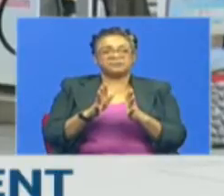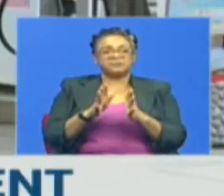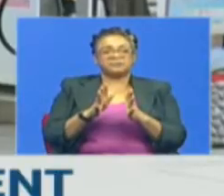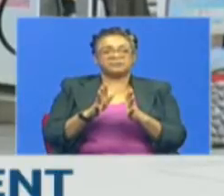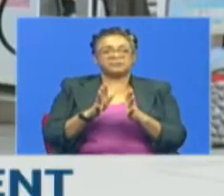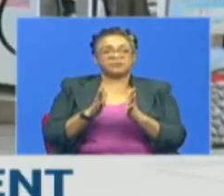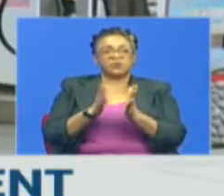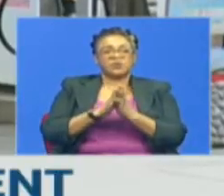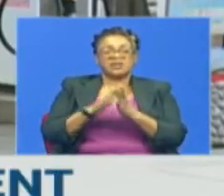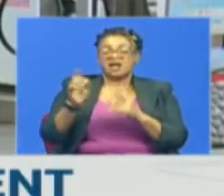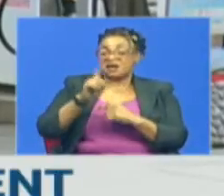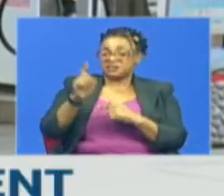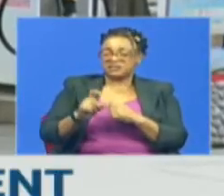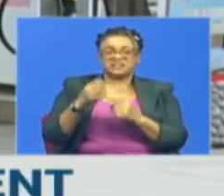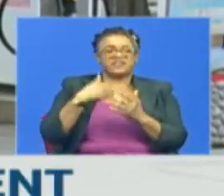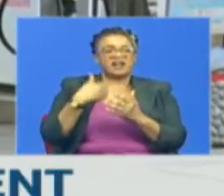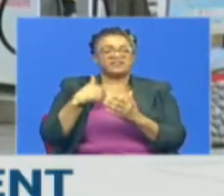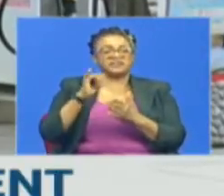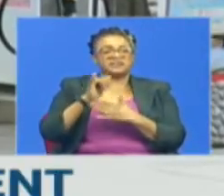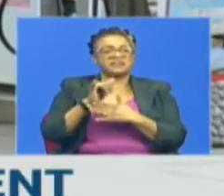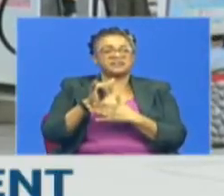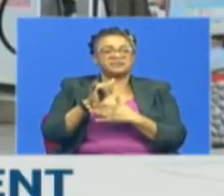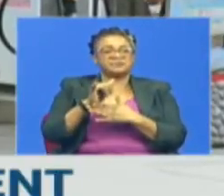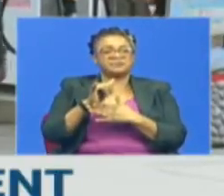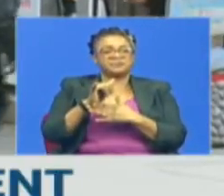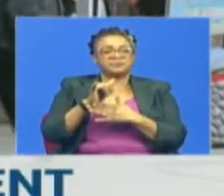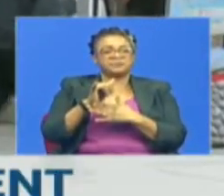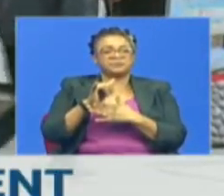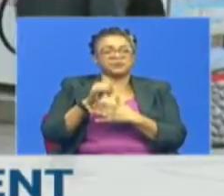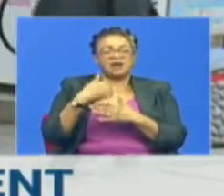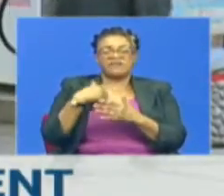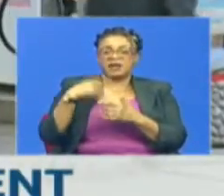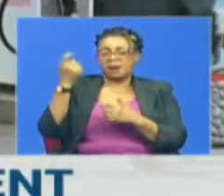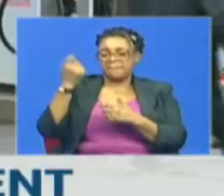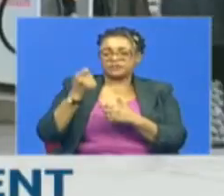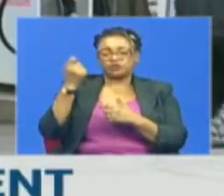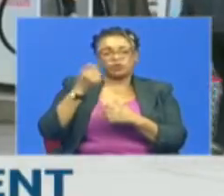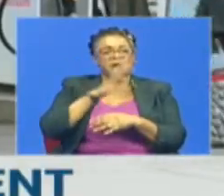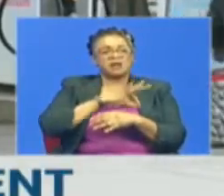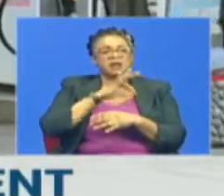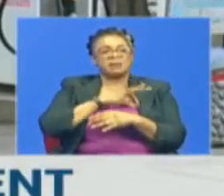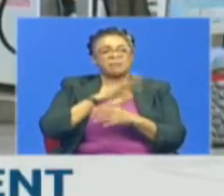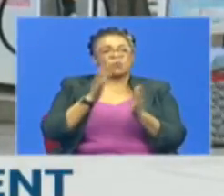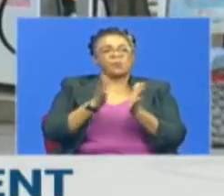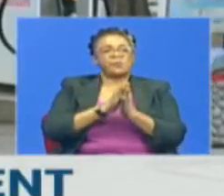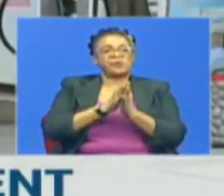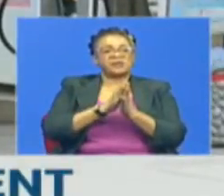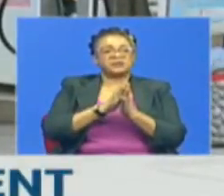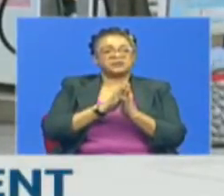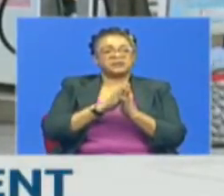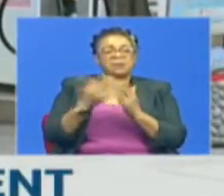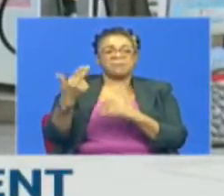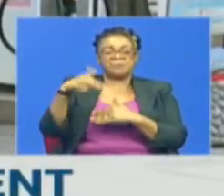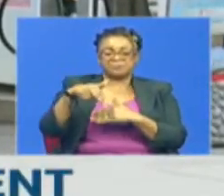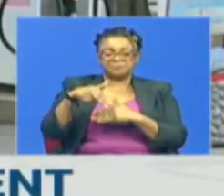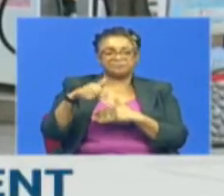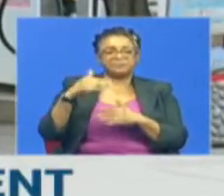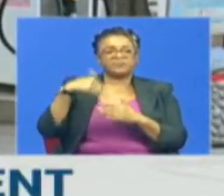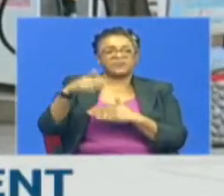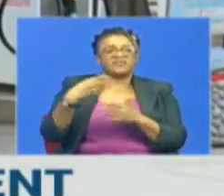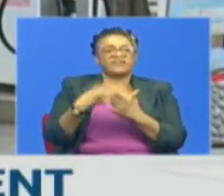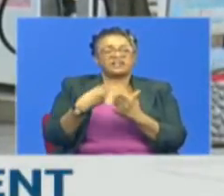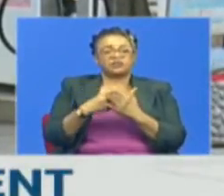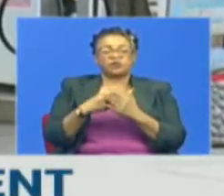executive having lost its bid to tax pension income and liquefied petroleum gas in the coming financial year, it is